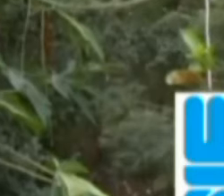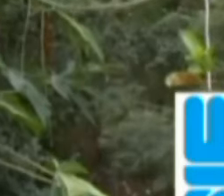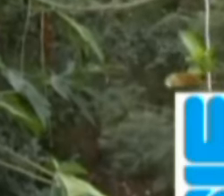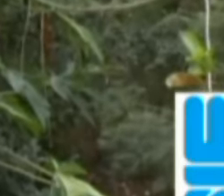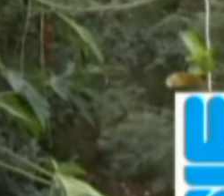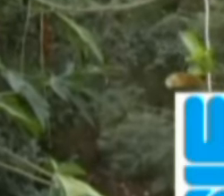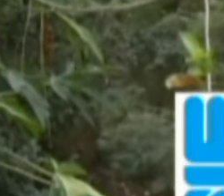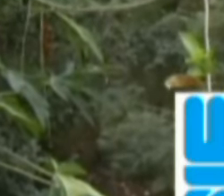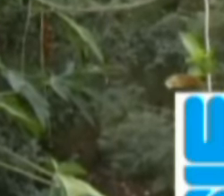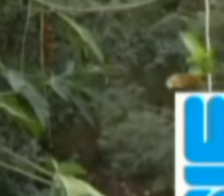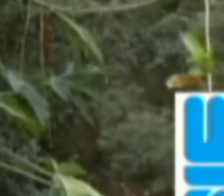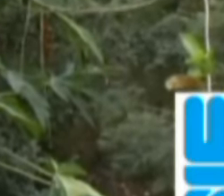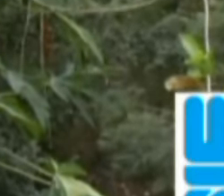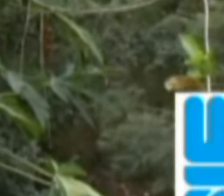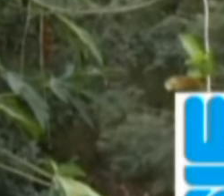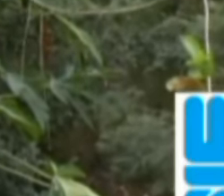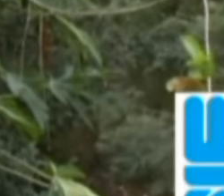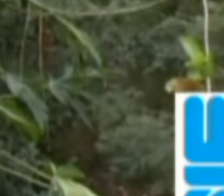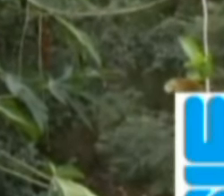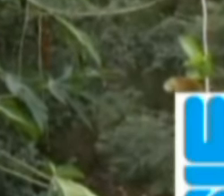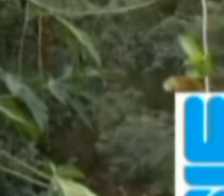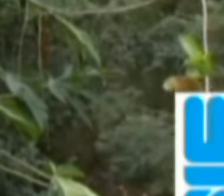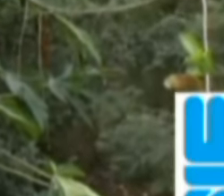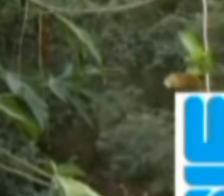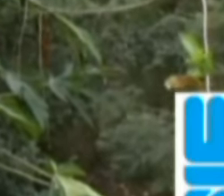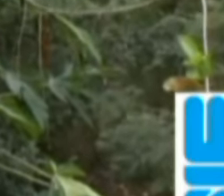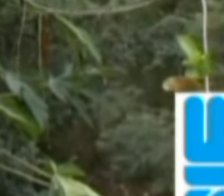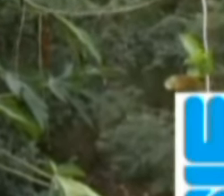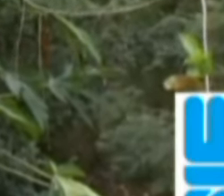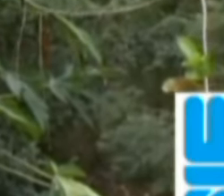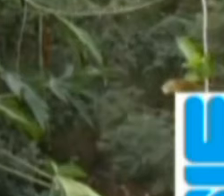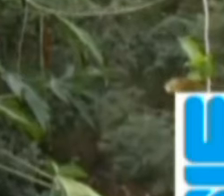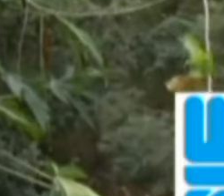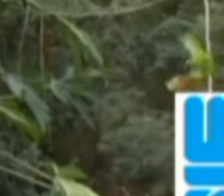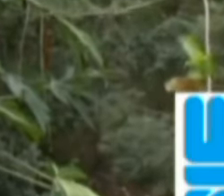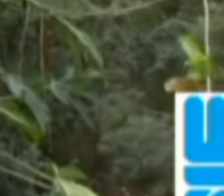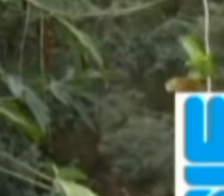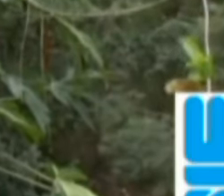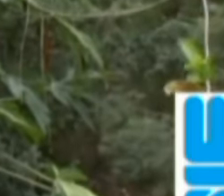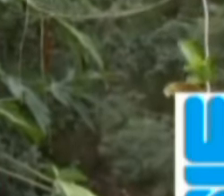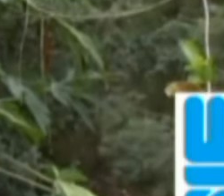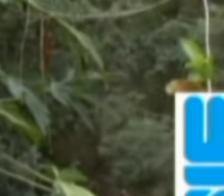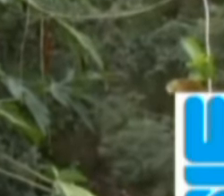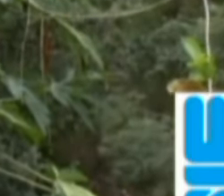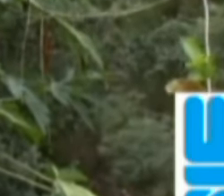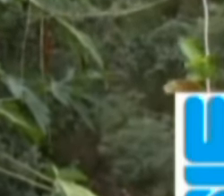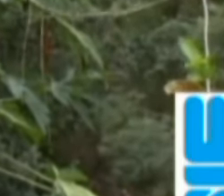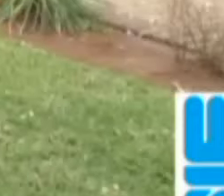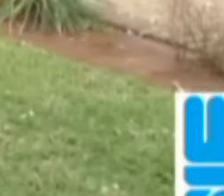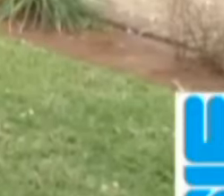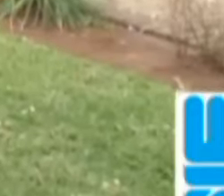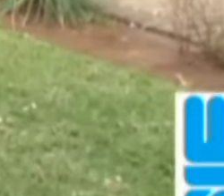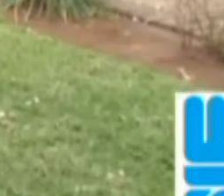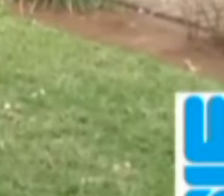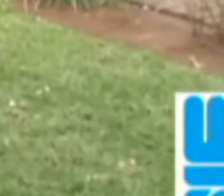bandla basebenta ngekuphatha emaphepha nema computer ukukonke lesikwendako asikhuthalele ukugeza tandla nami ngigeza tandla